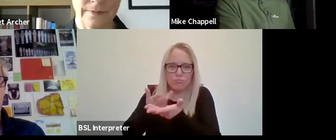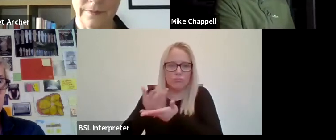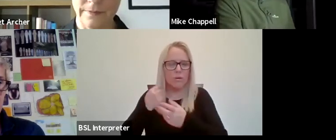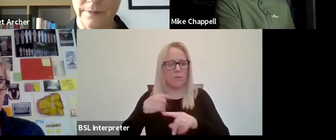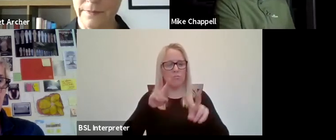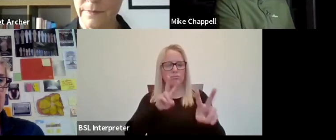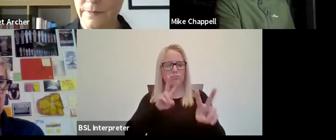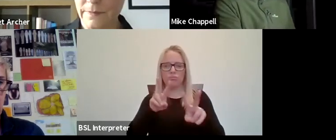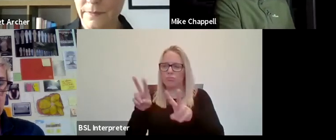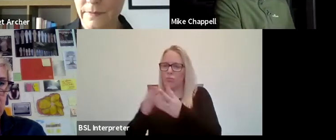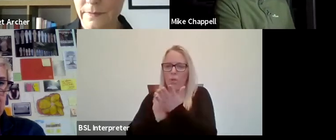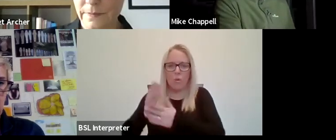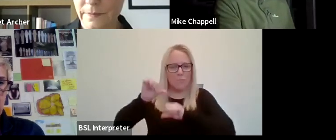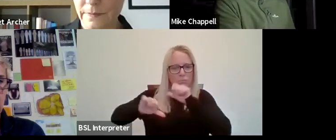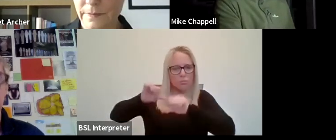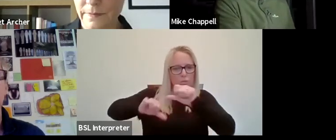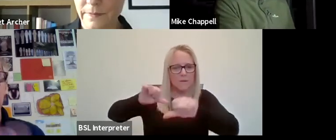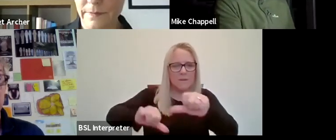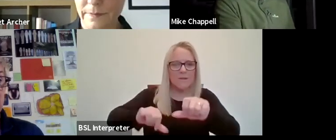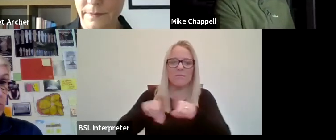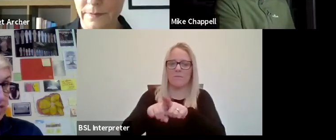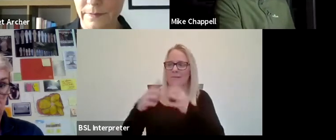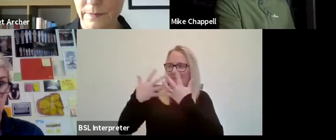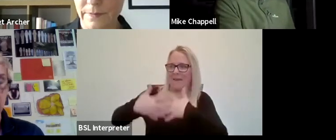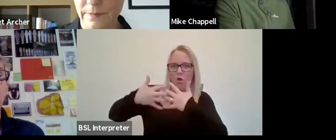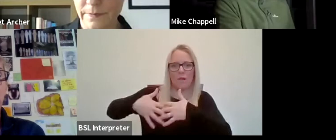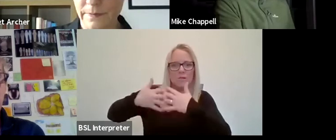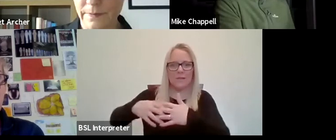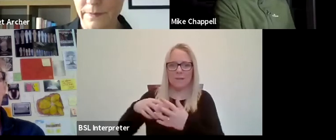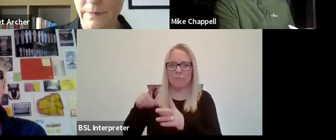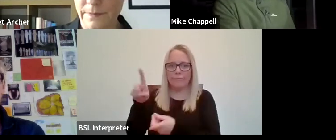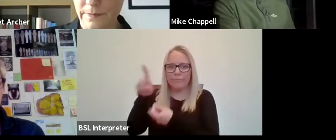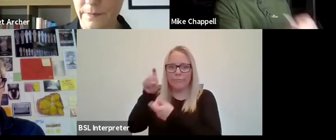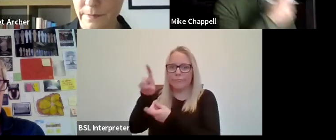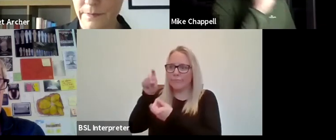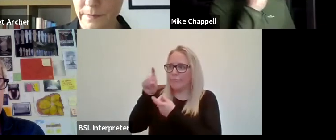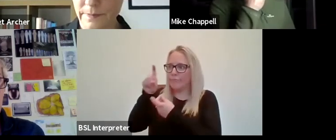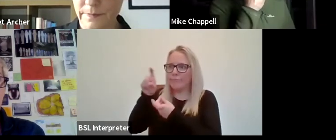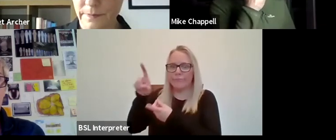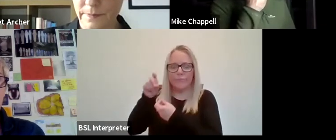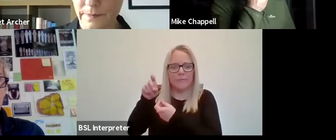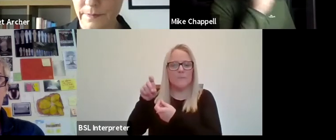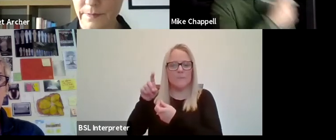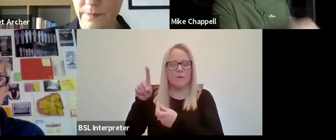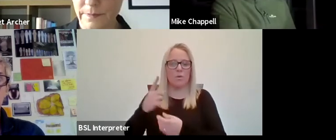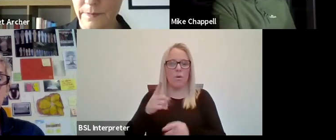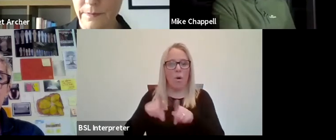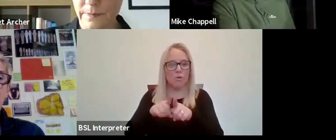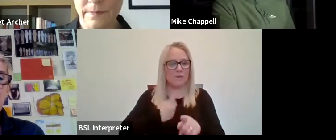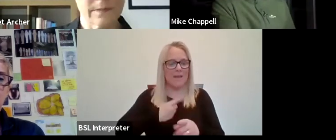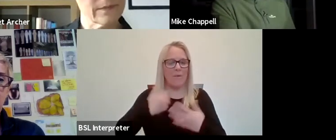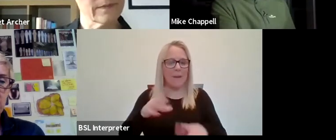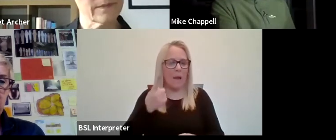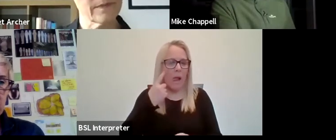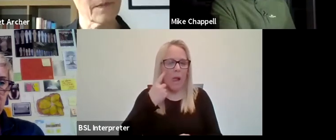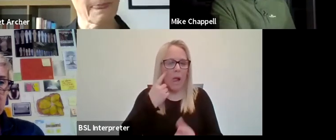their processes and the technology that they're working with. So in this case, it was involved me going through the MRI process as well.